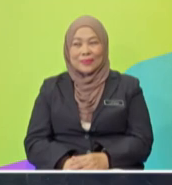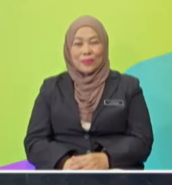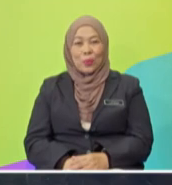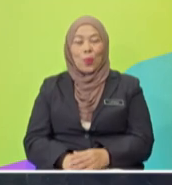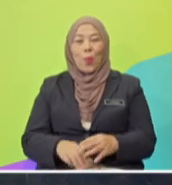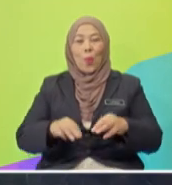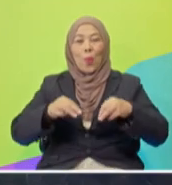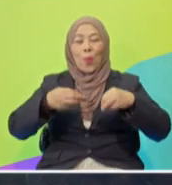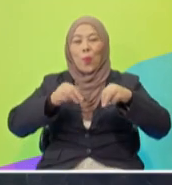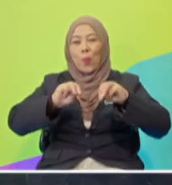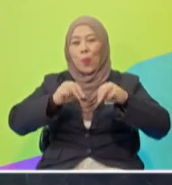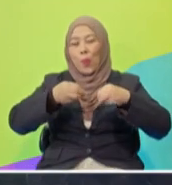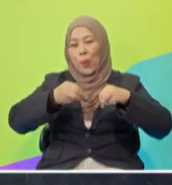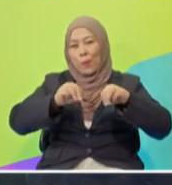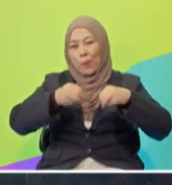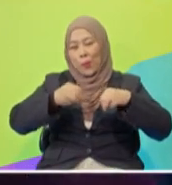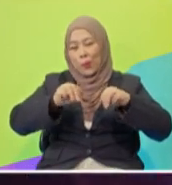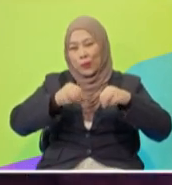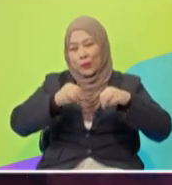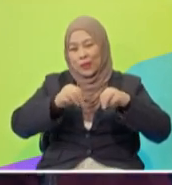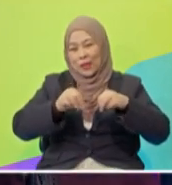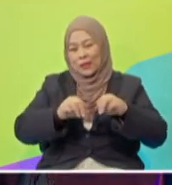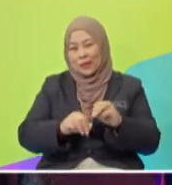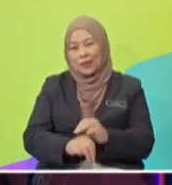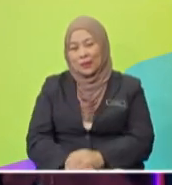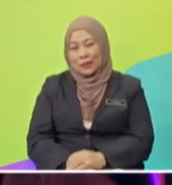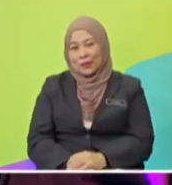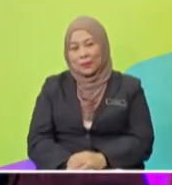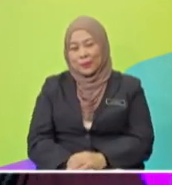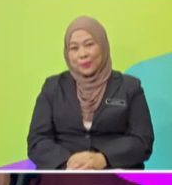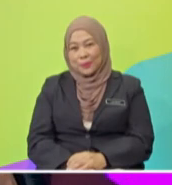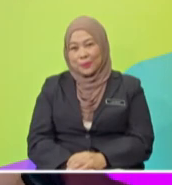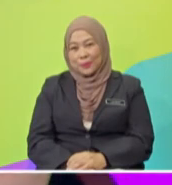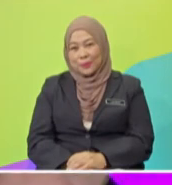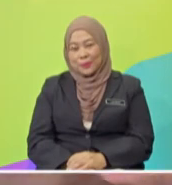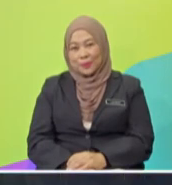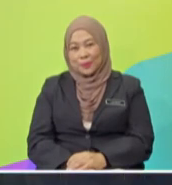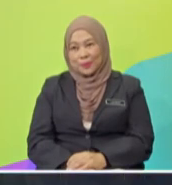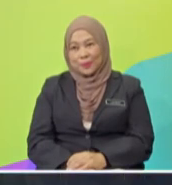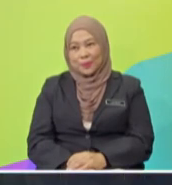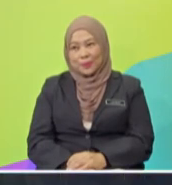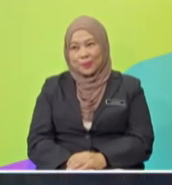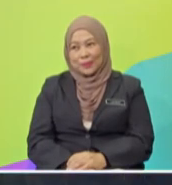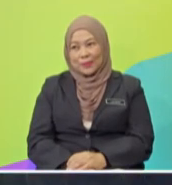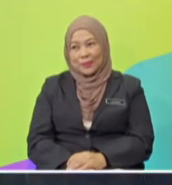Motorcycle. Yes, motorcycle. Okay, the big one in front of us. What is that?